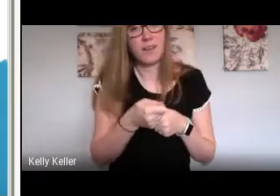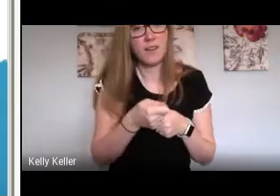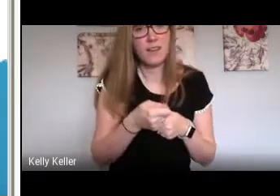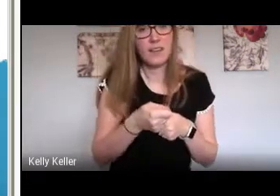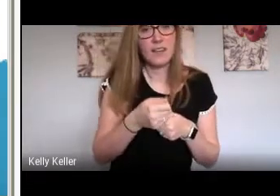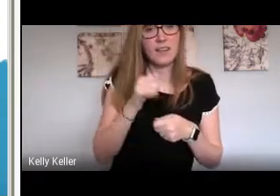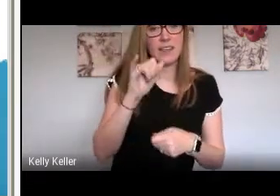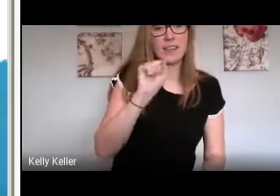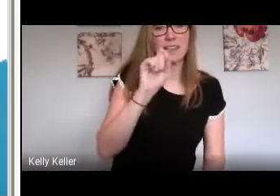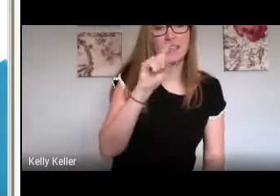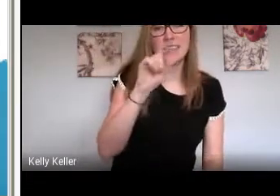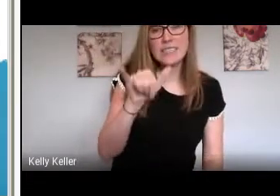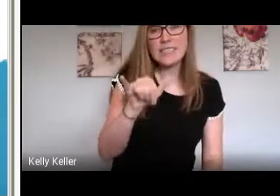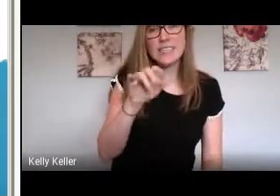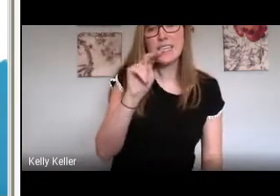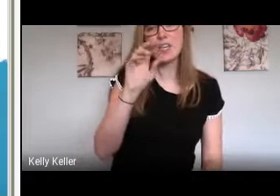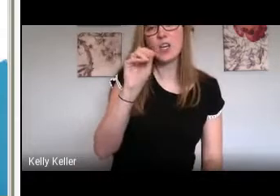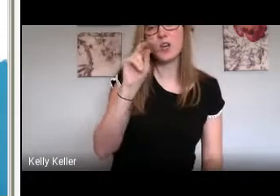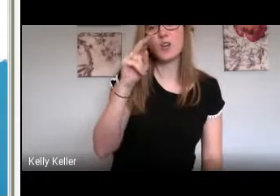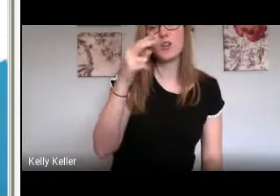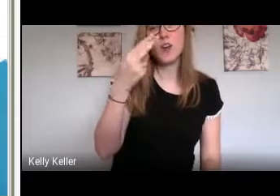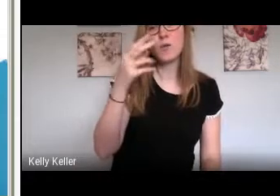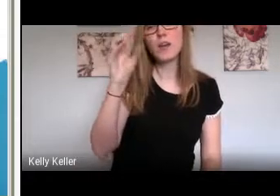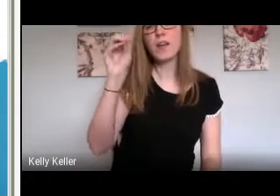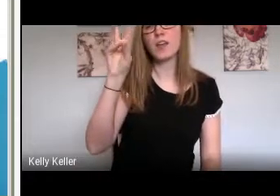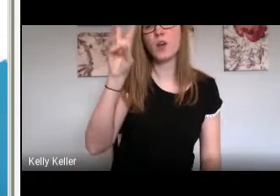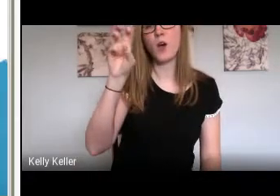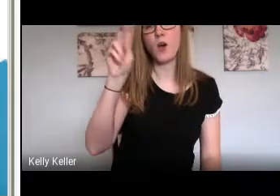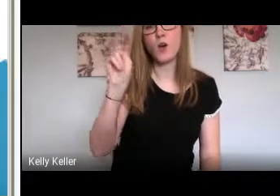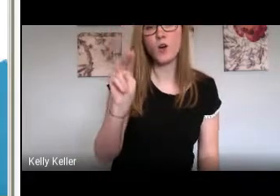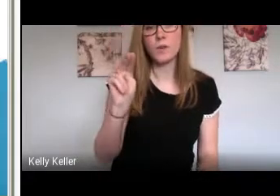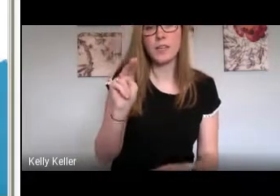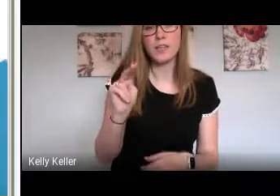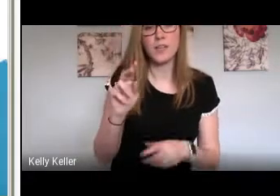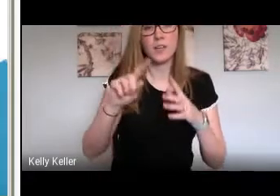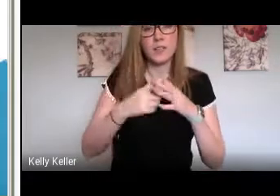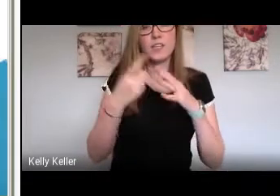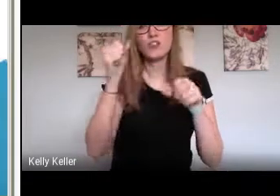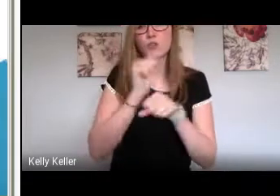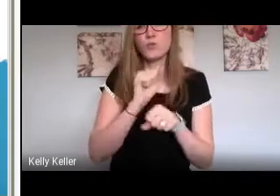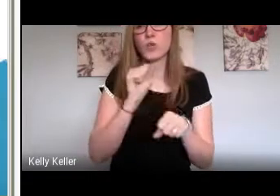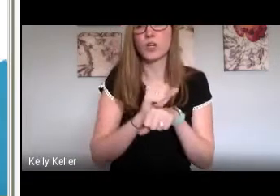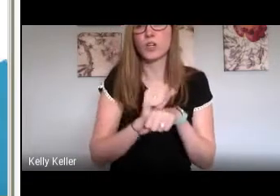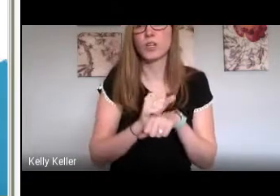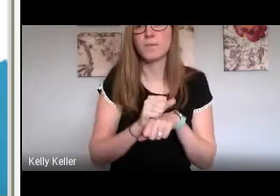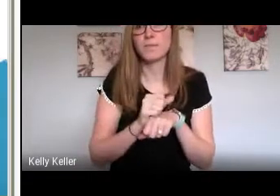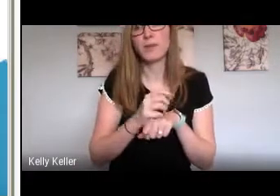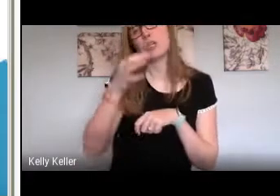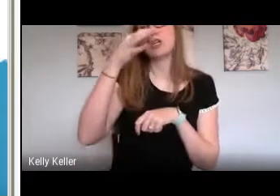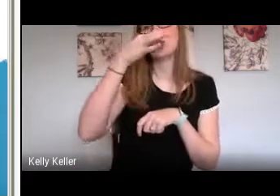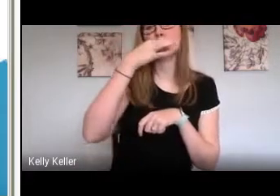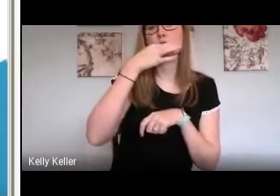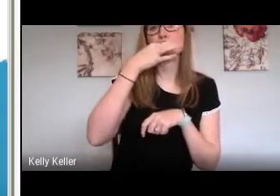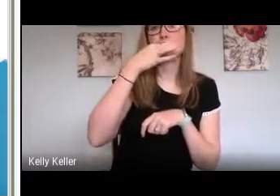Izzy Noah and Owen get to work